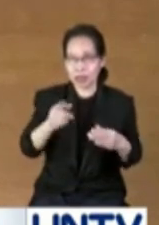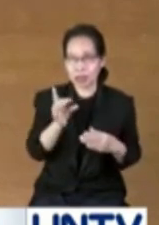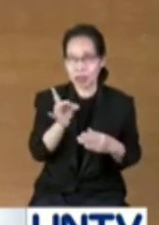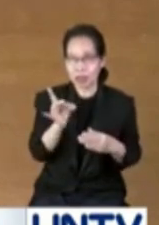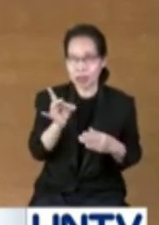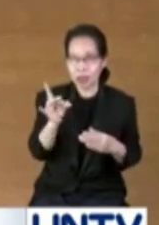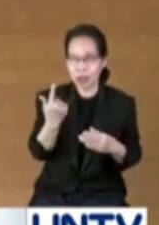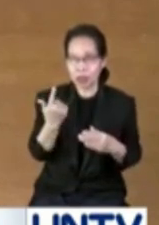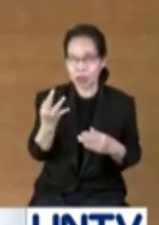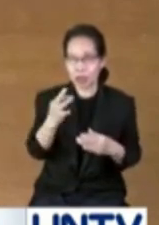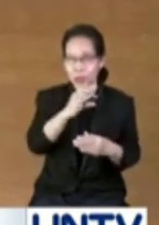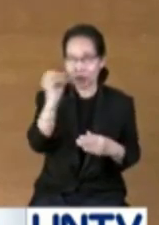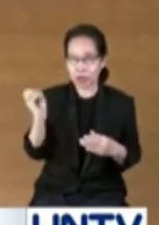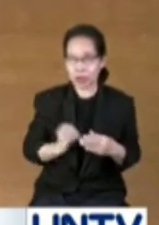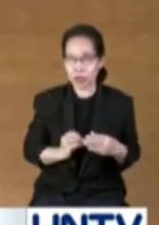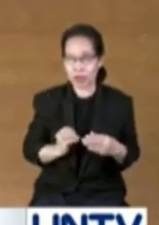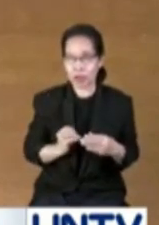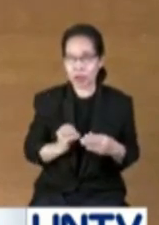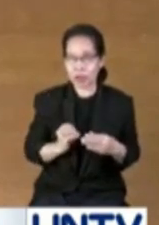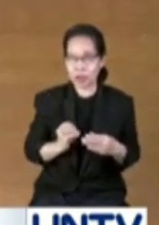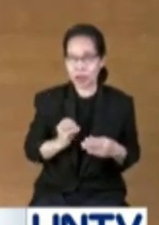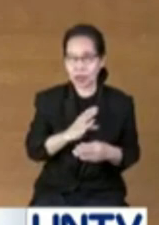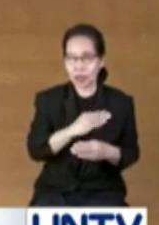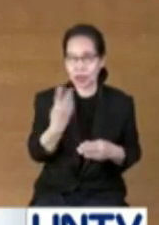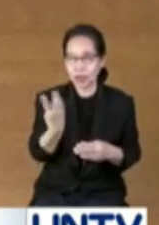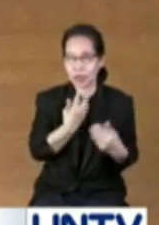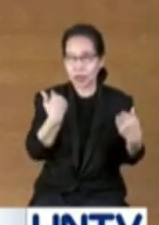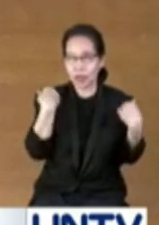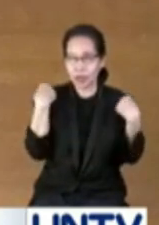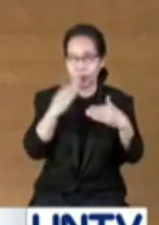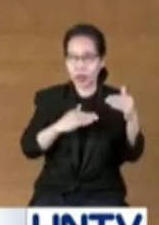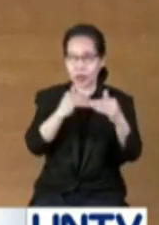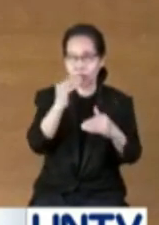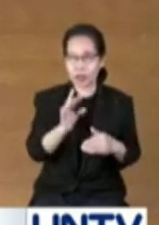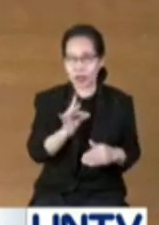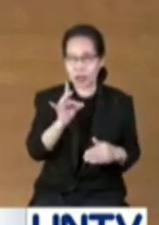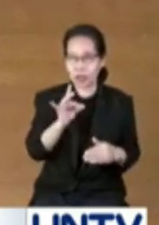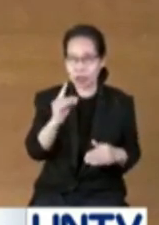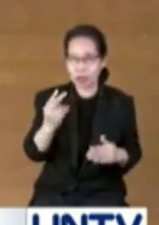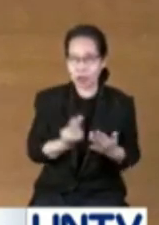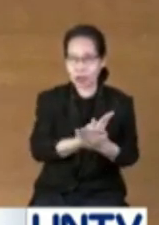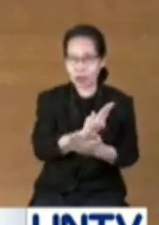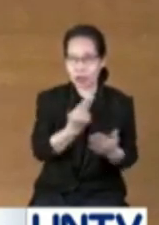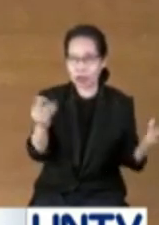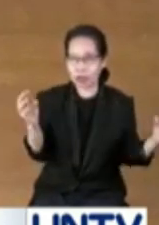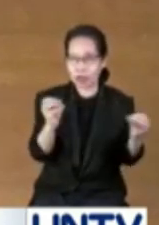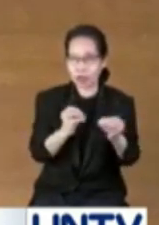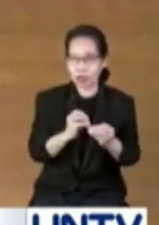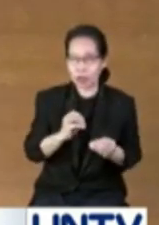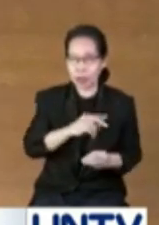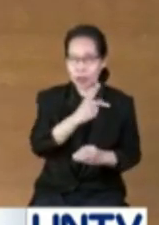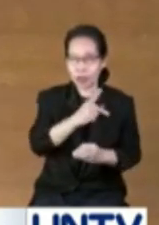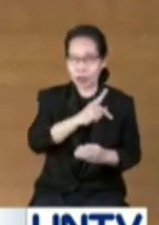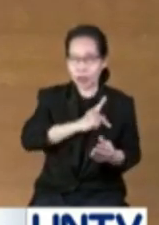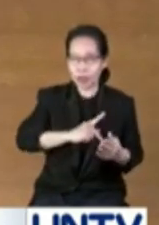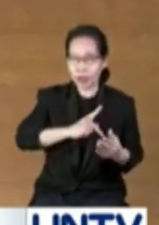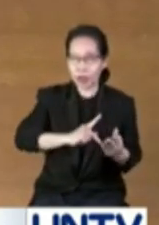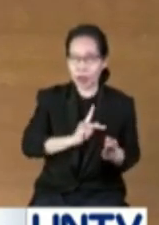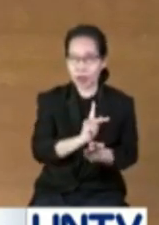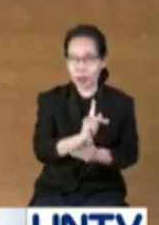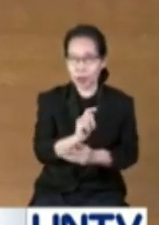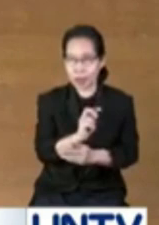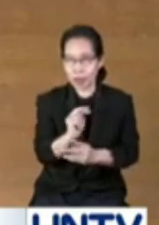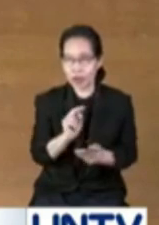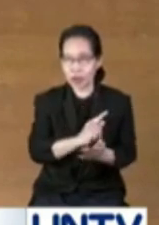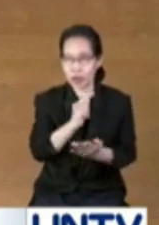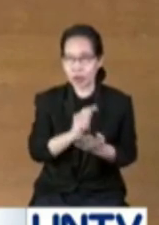29% respectively. We have built 8 new additional power plants, This brings to 17 the total number of